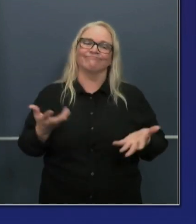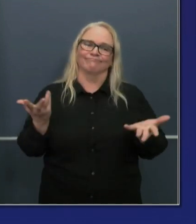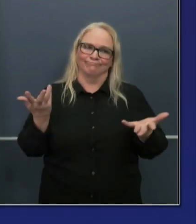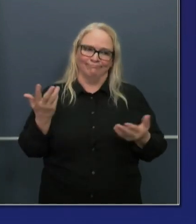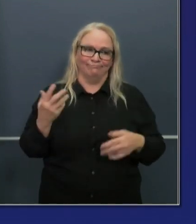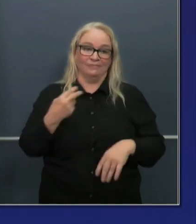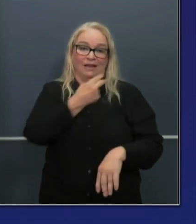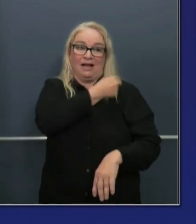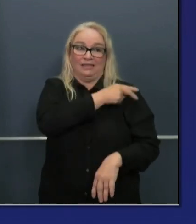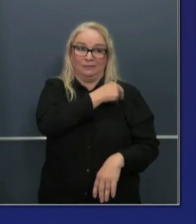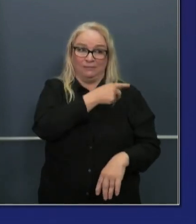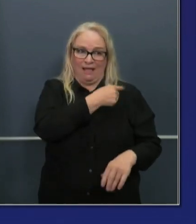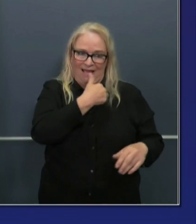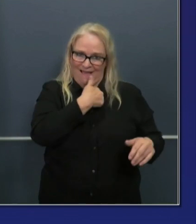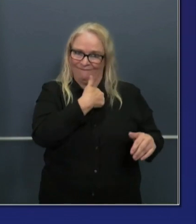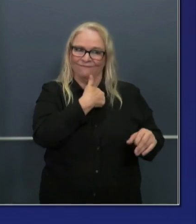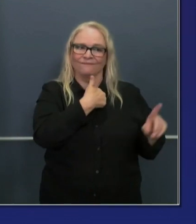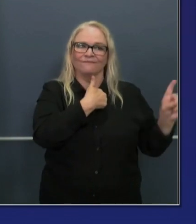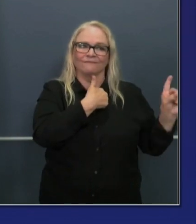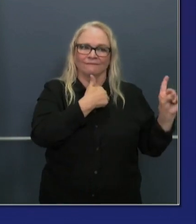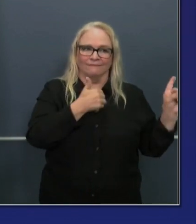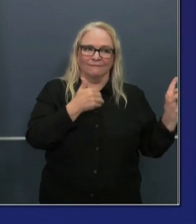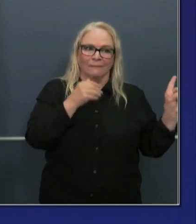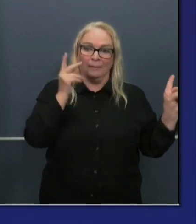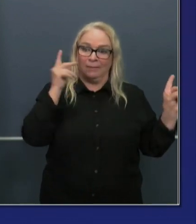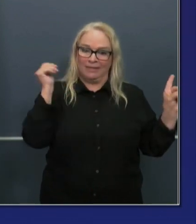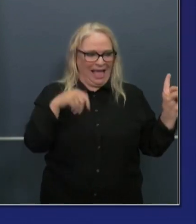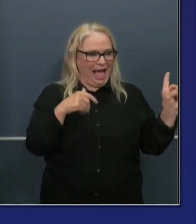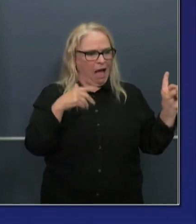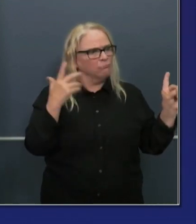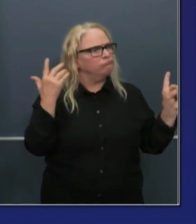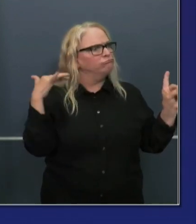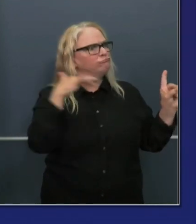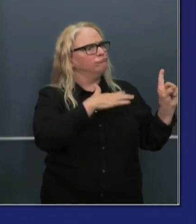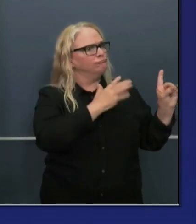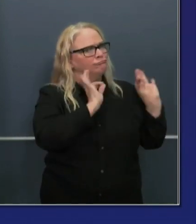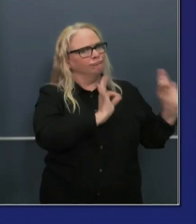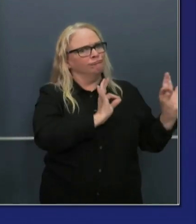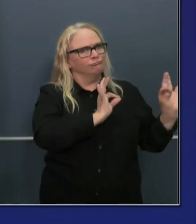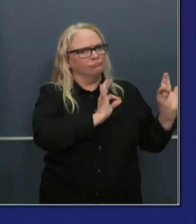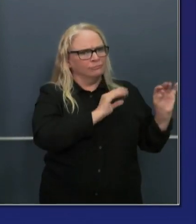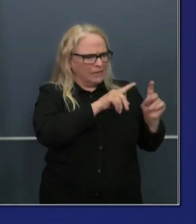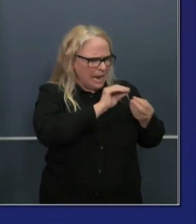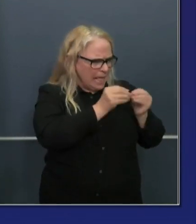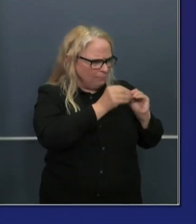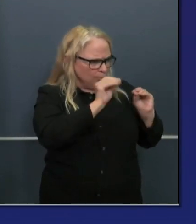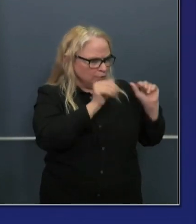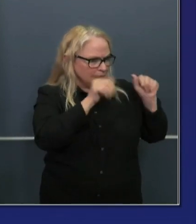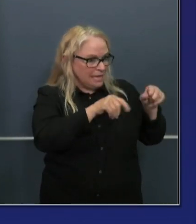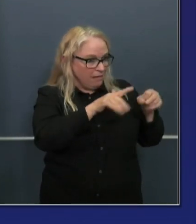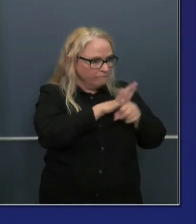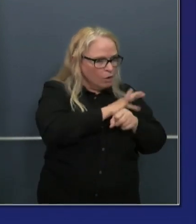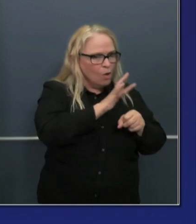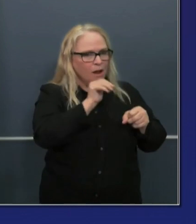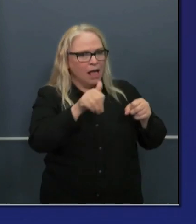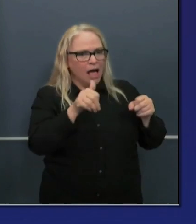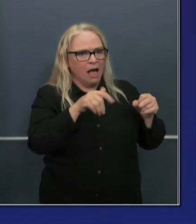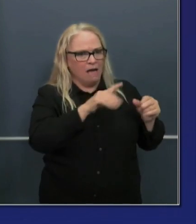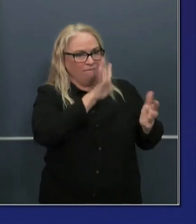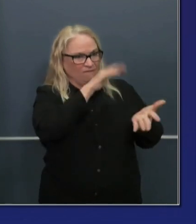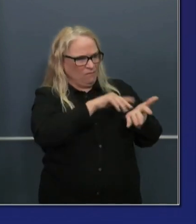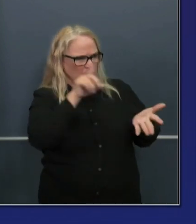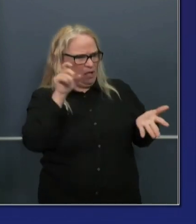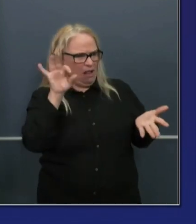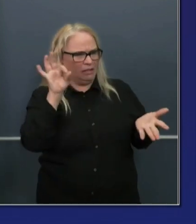capacity is substantially greater than that number. In fact, that 5,196 represents